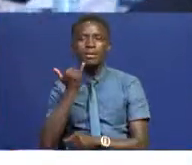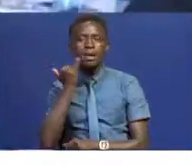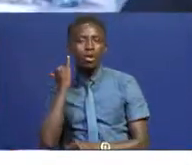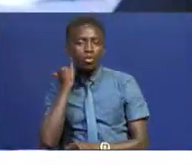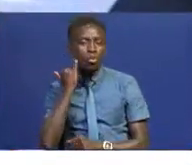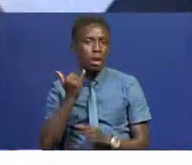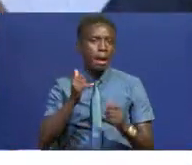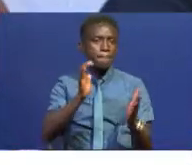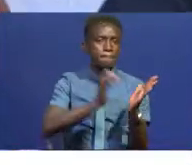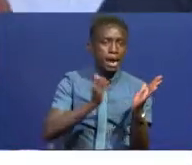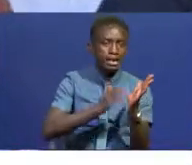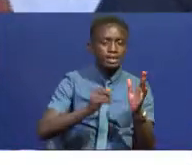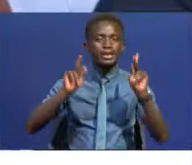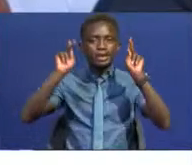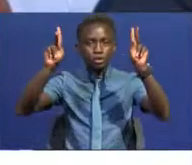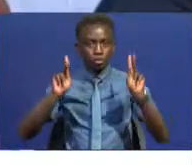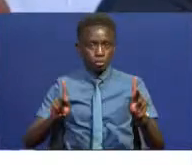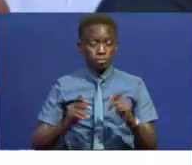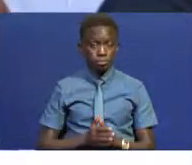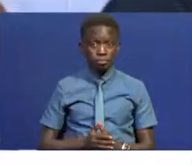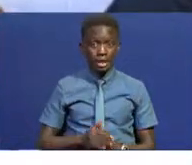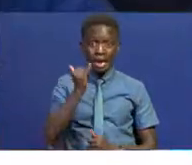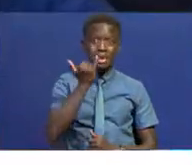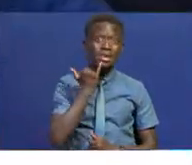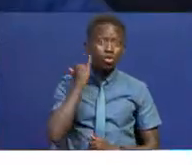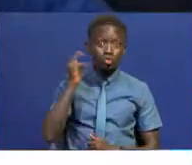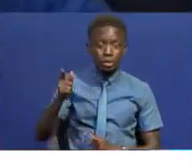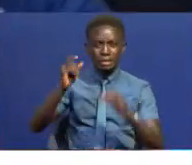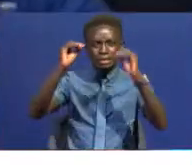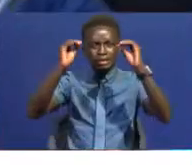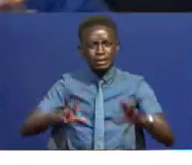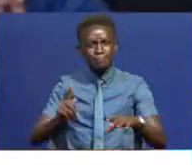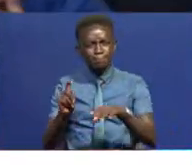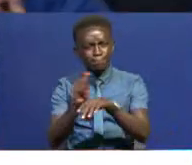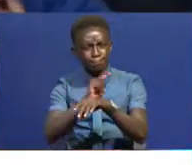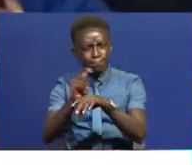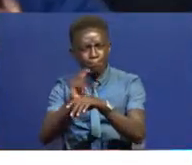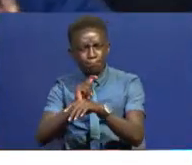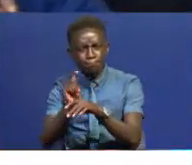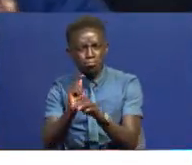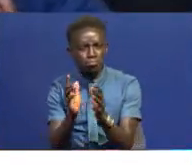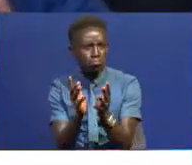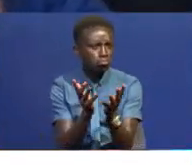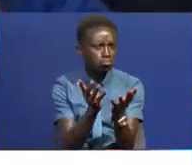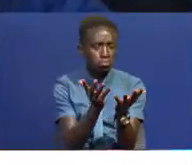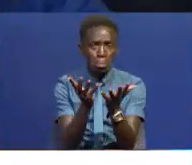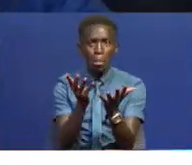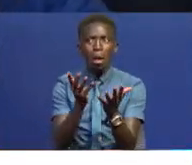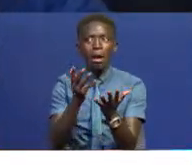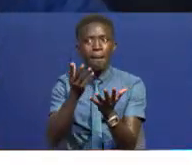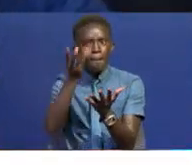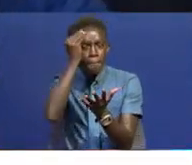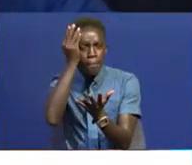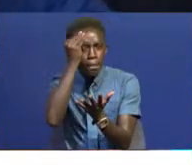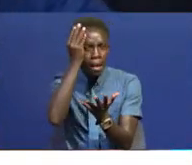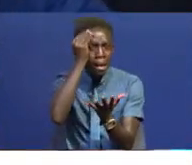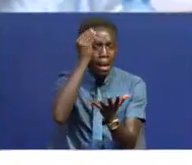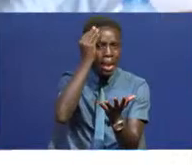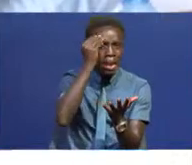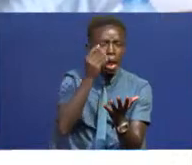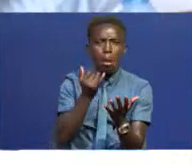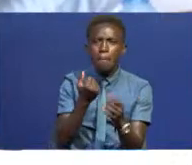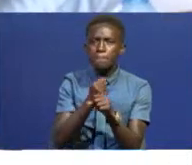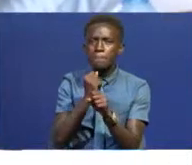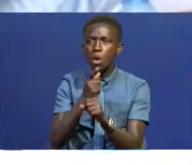counties. In Nakuru, teachers were trained on tenets of inquiry-based learning to prompt learners identify